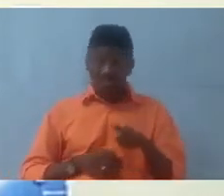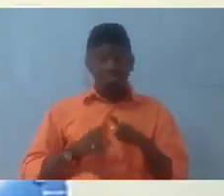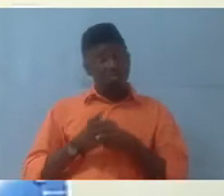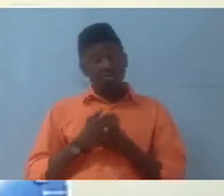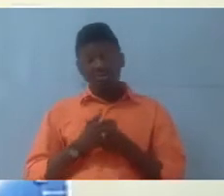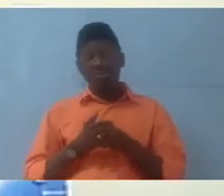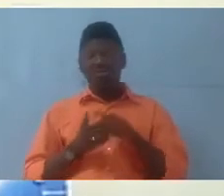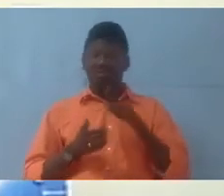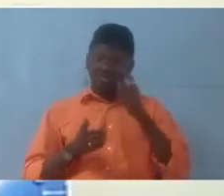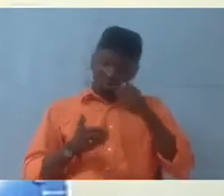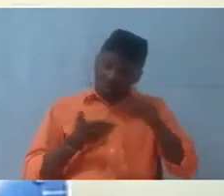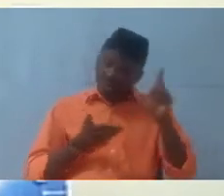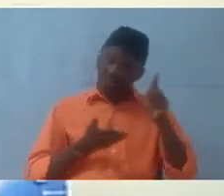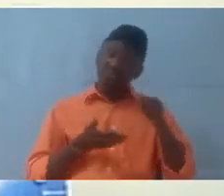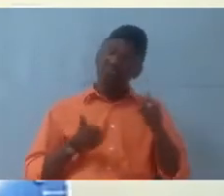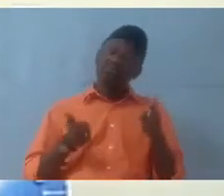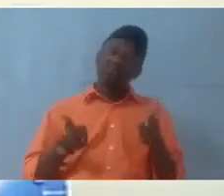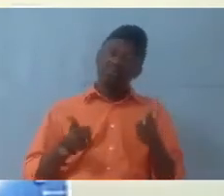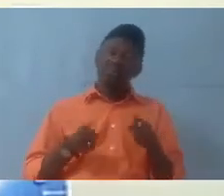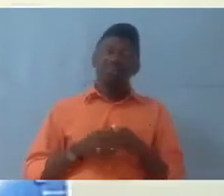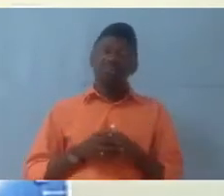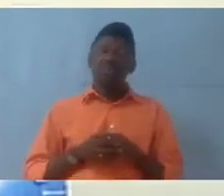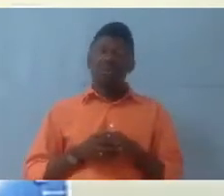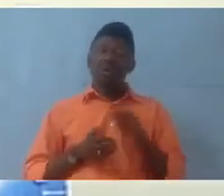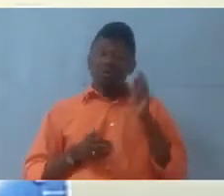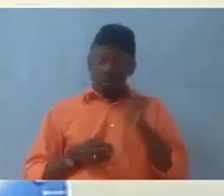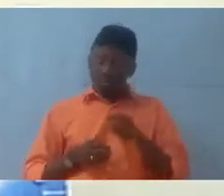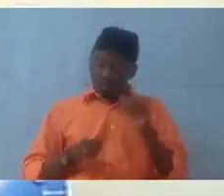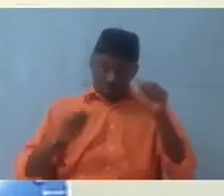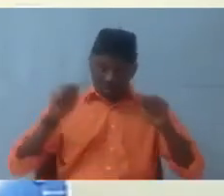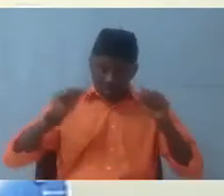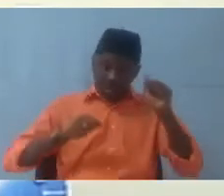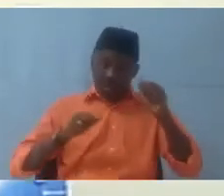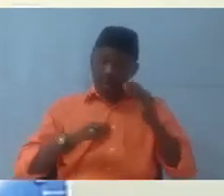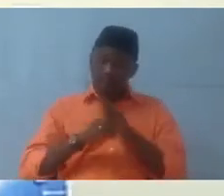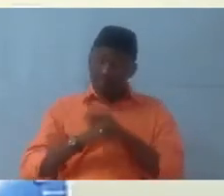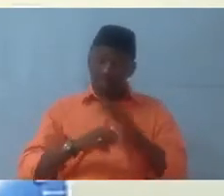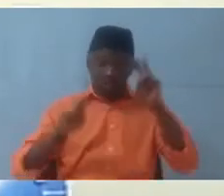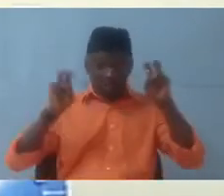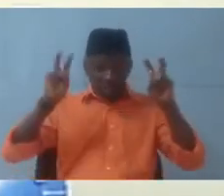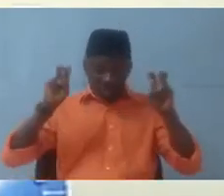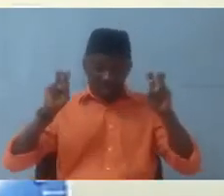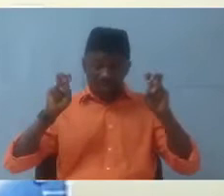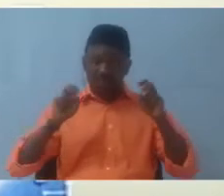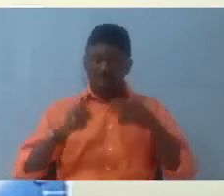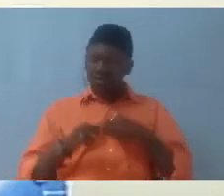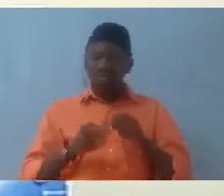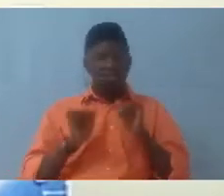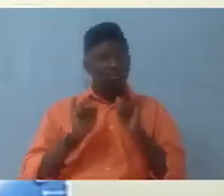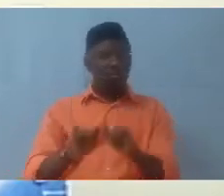Could be correct. But until it is tested, it remains to be the position.